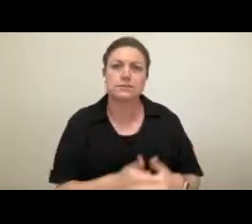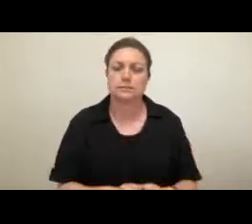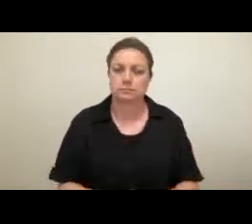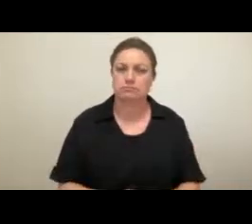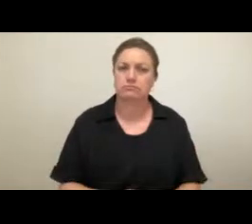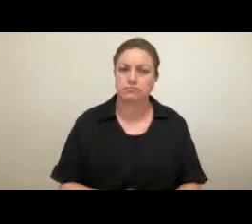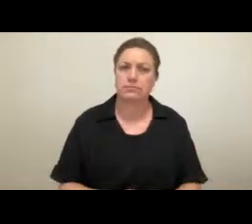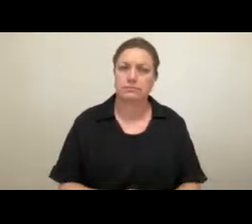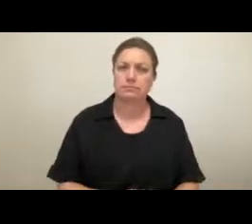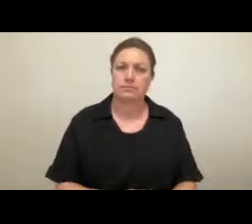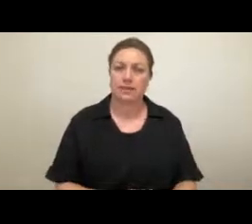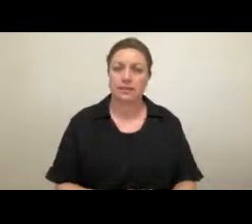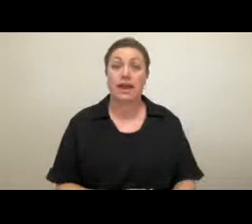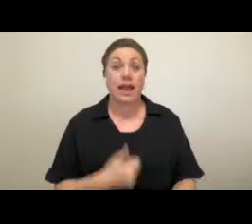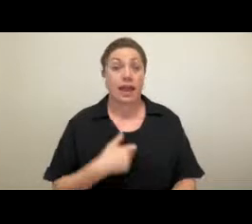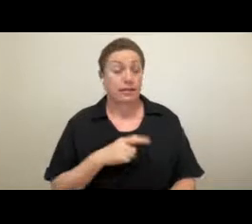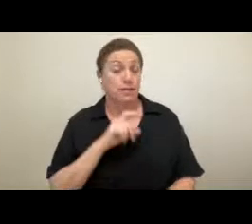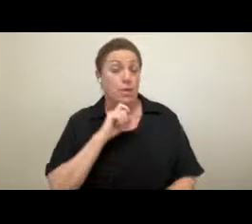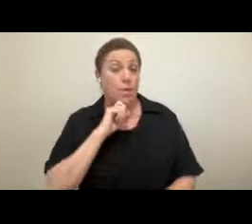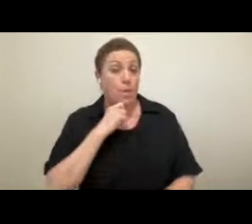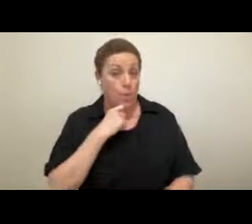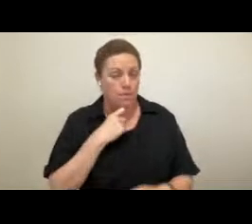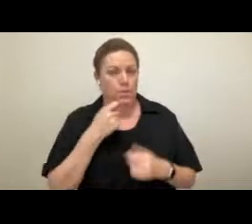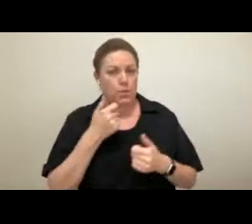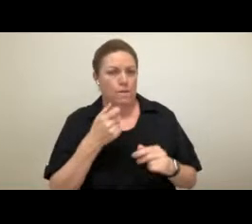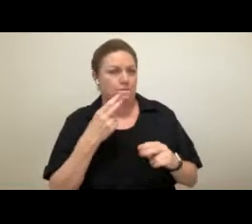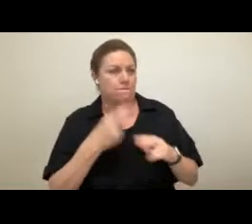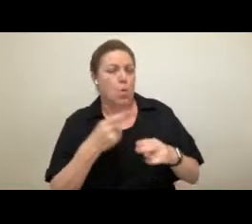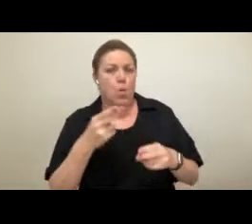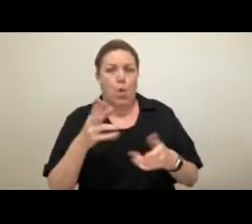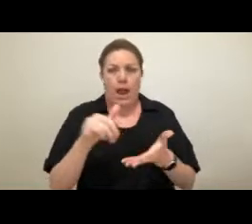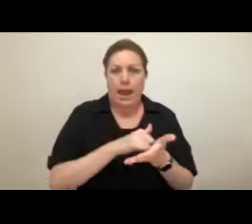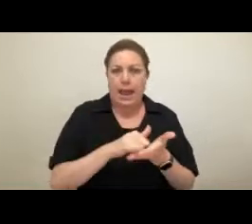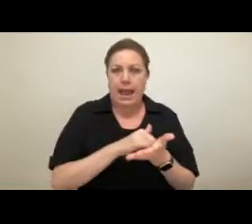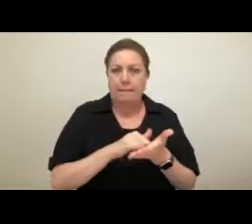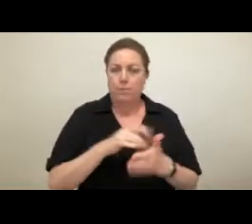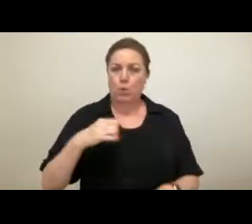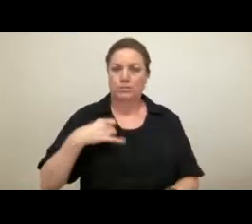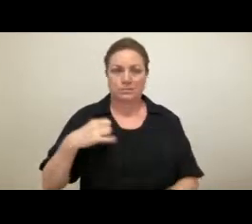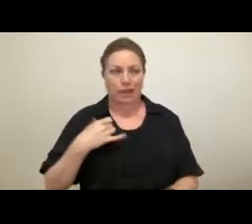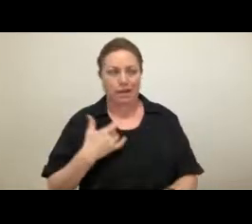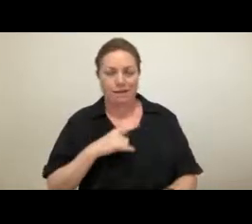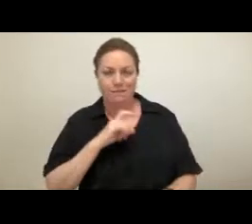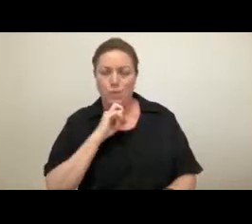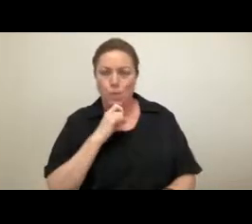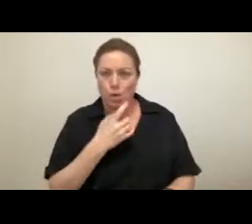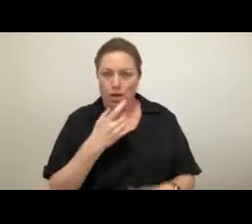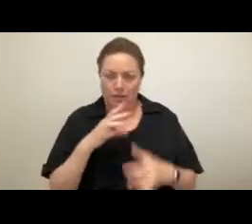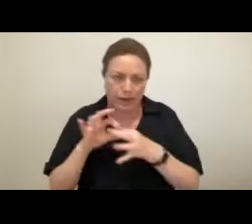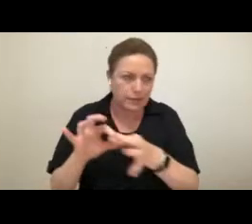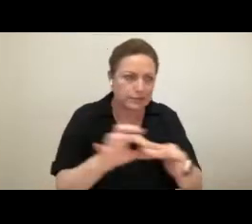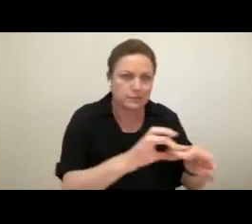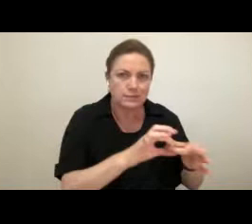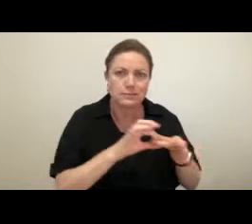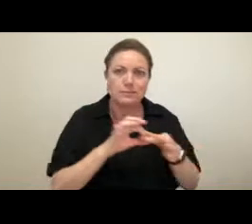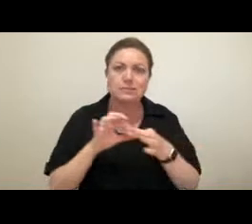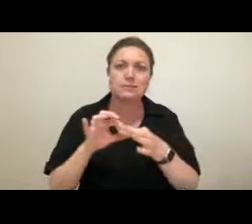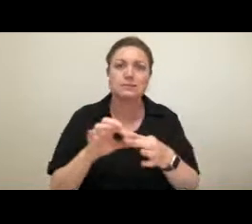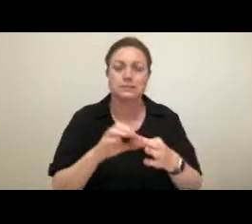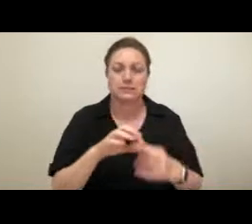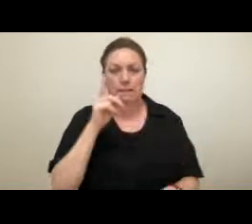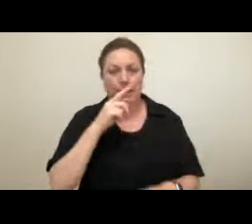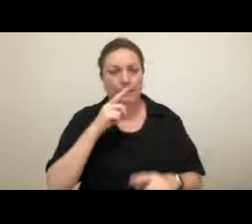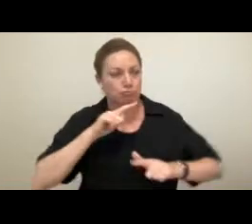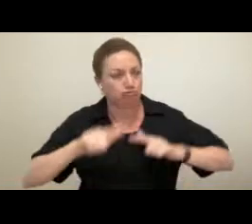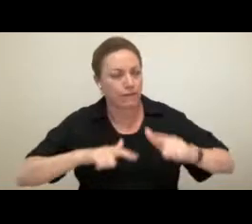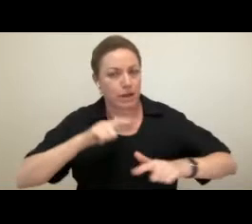will provide. Importantly, the station at the airport will connect passengers to the international airport